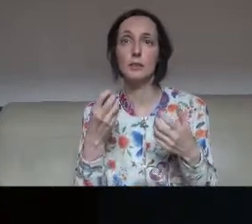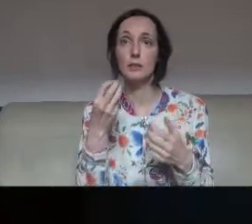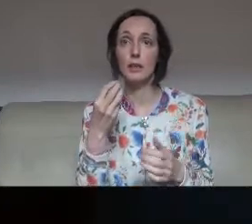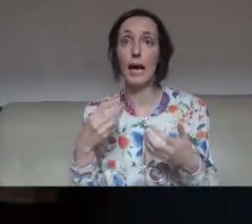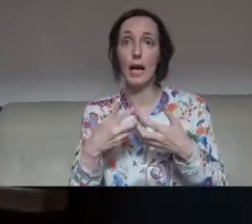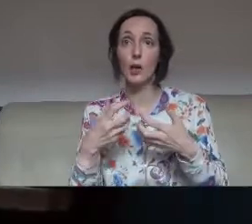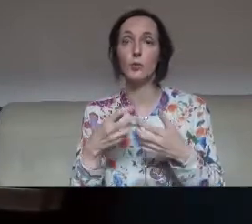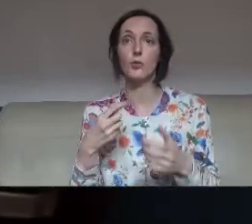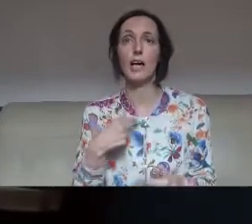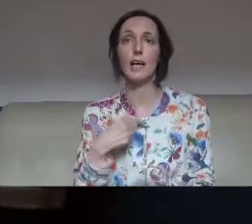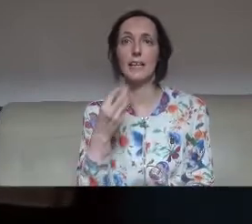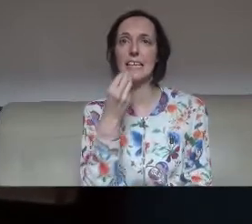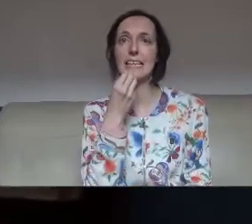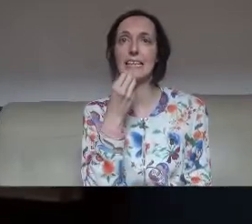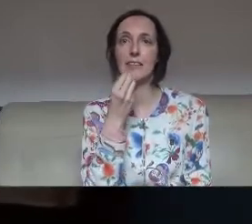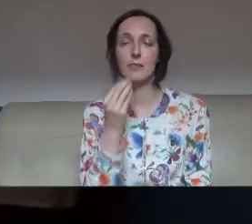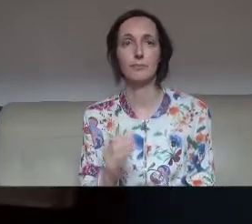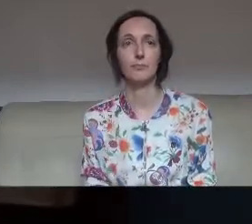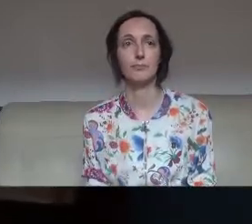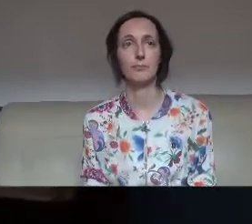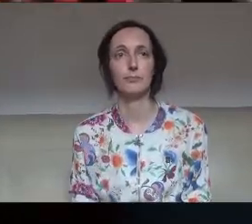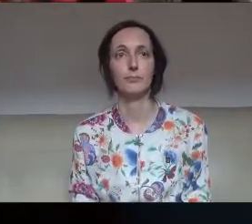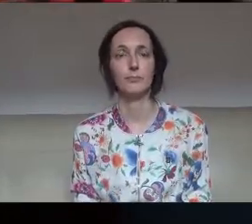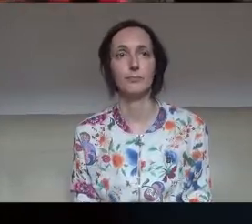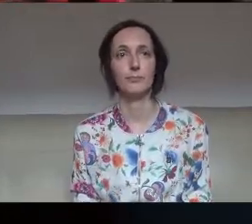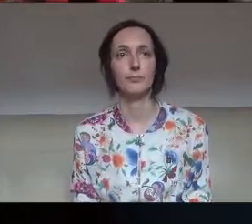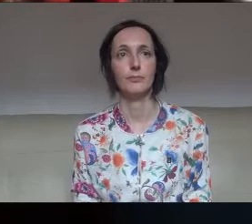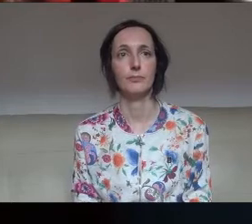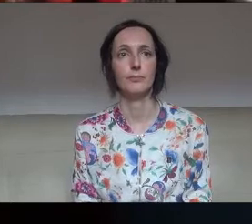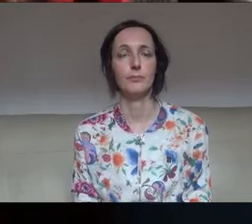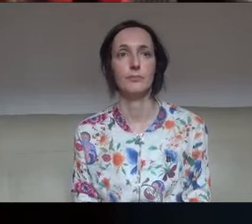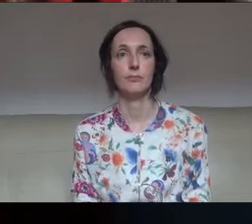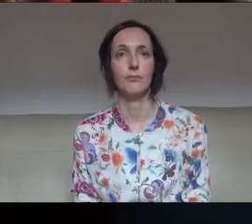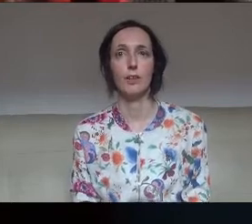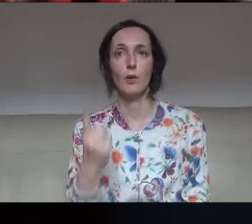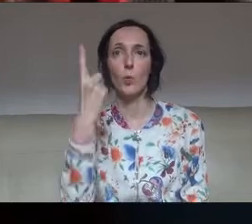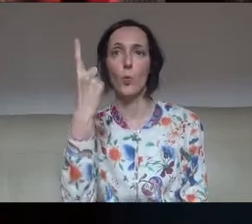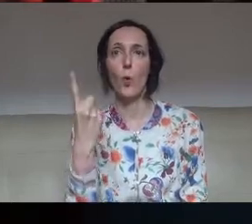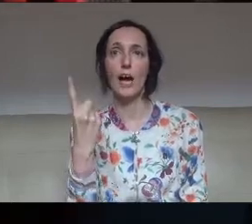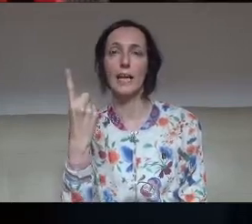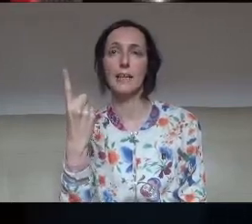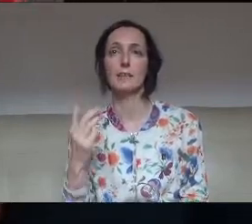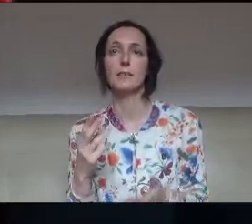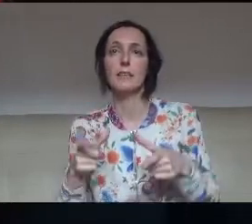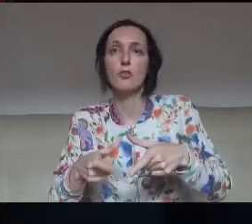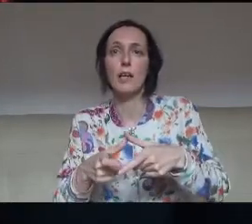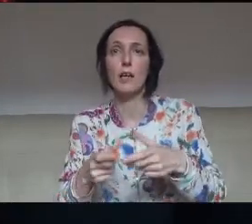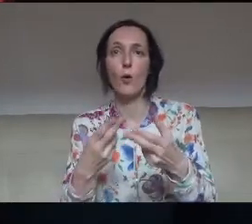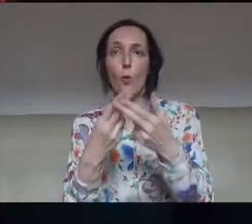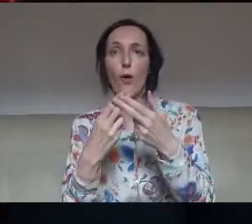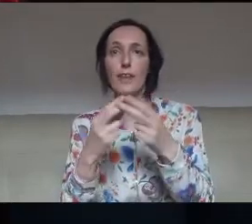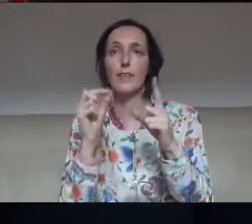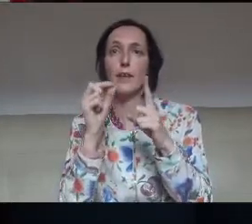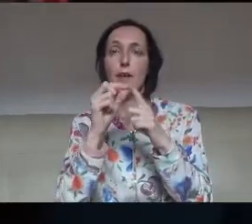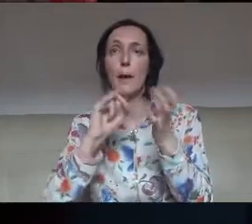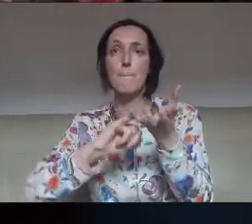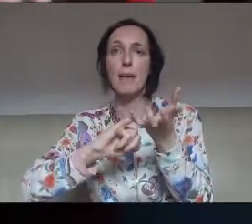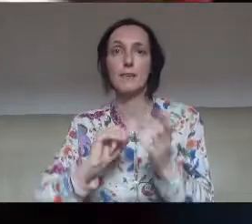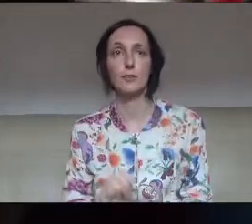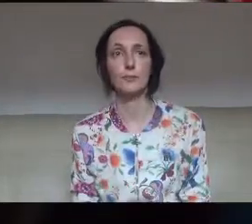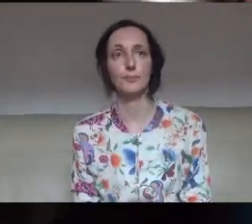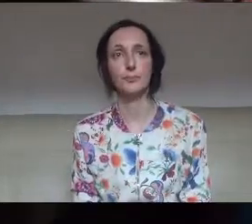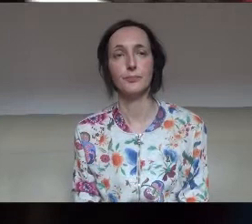you how we used to eat in Modena. Okay, look at that, perfect. One